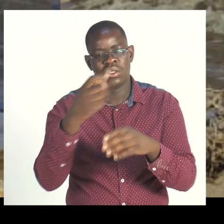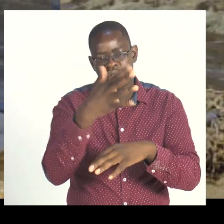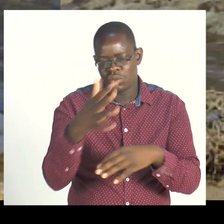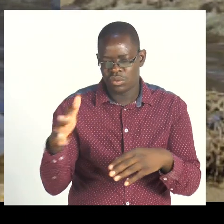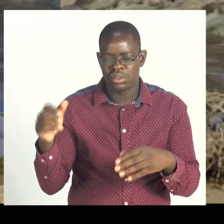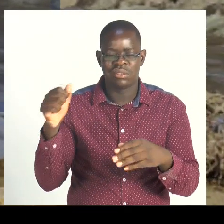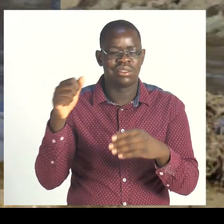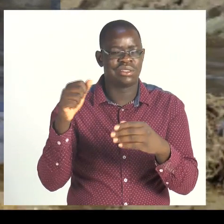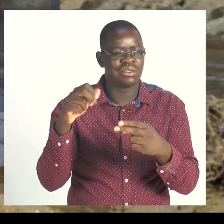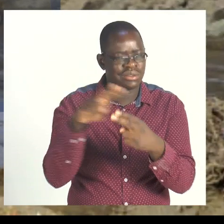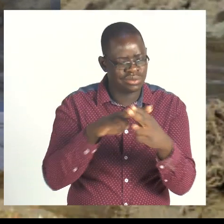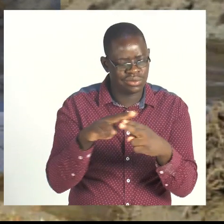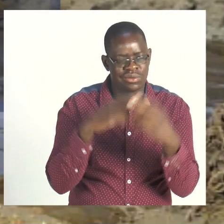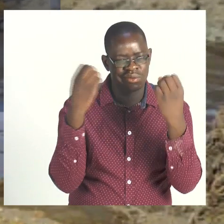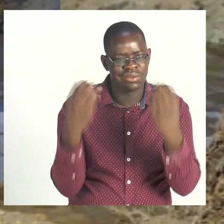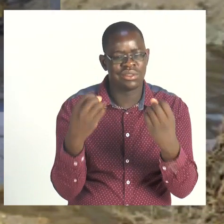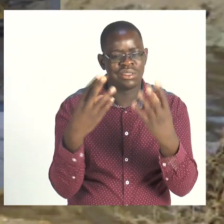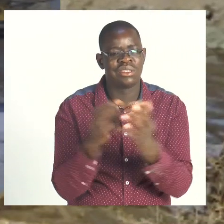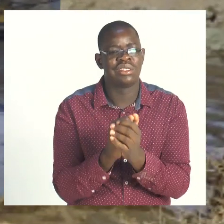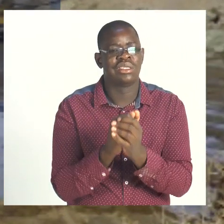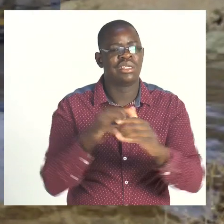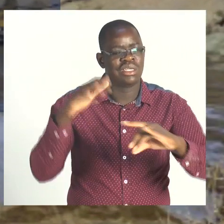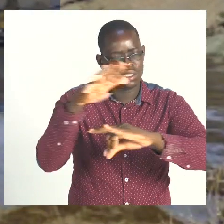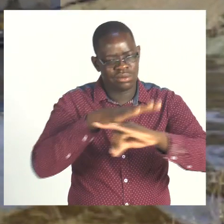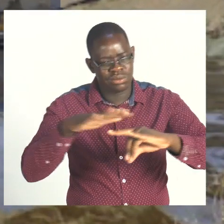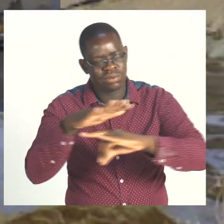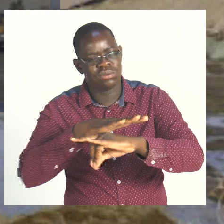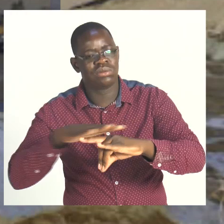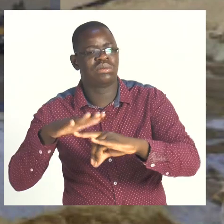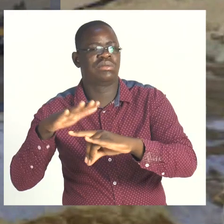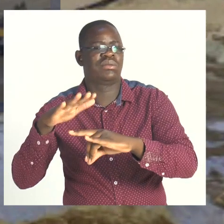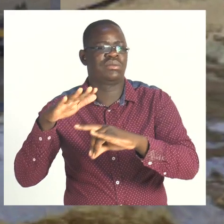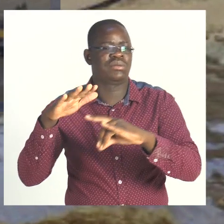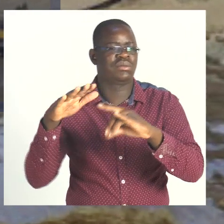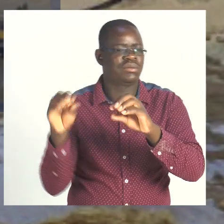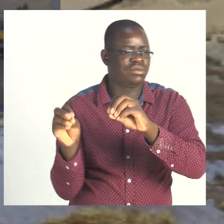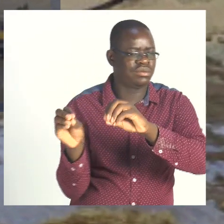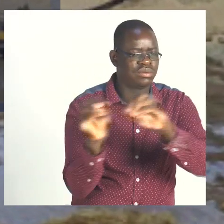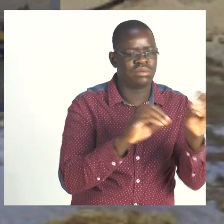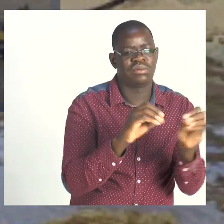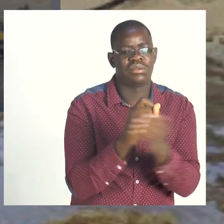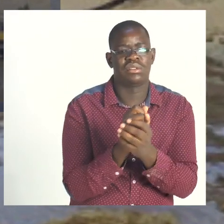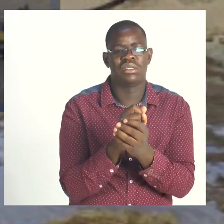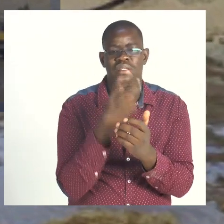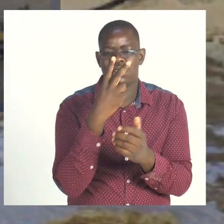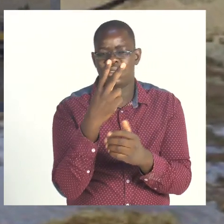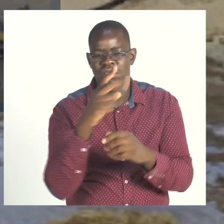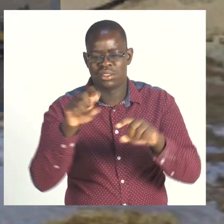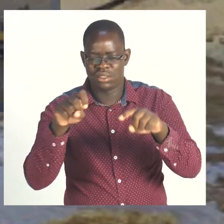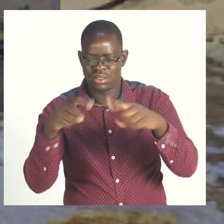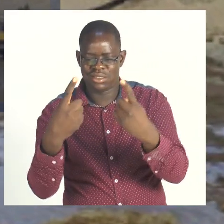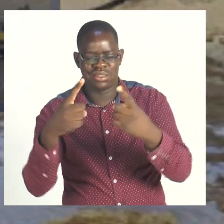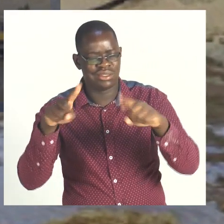water is used, wildlife is disturbed, and we lose our scenic and untouched desert